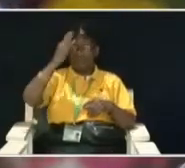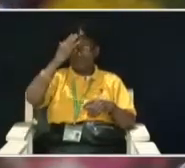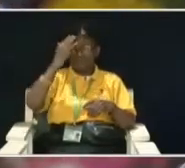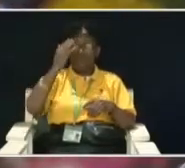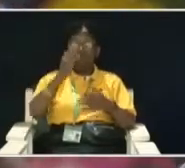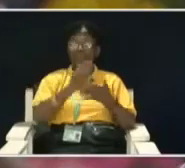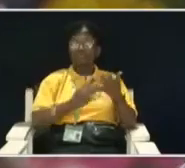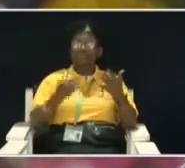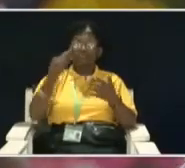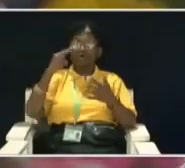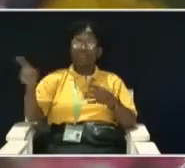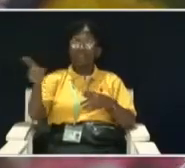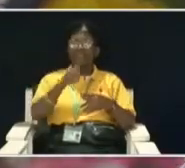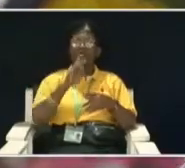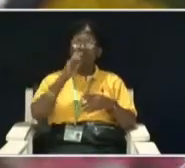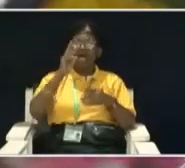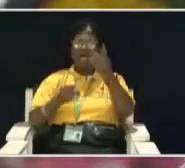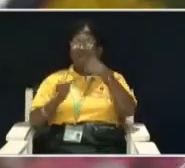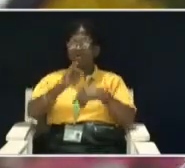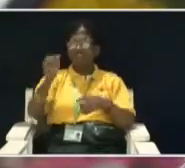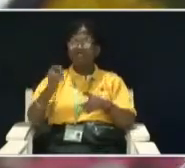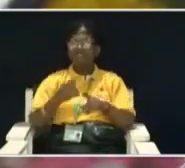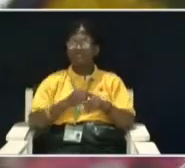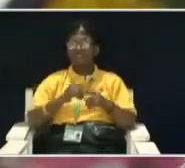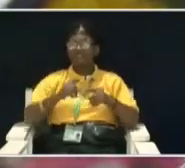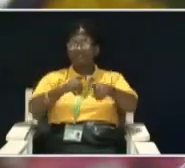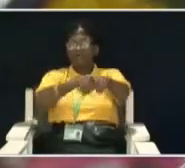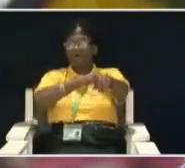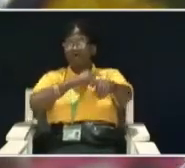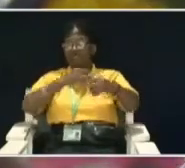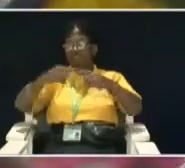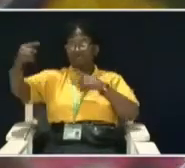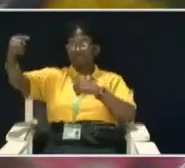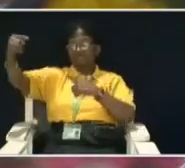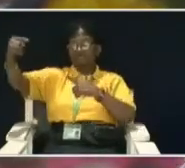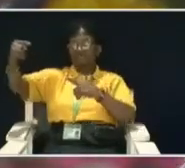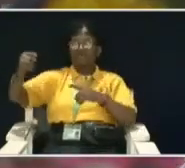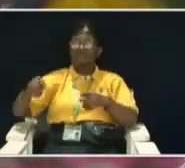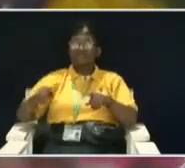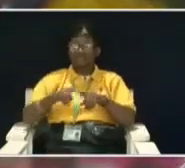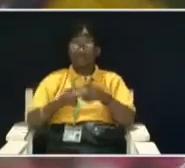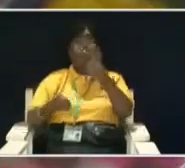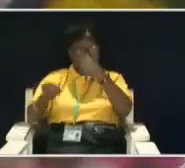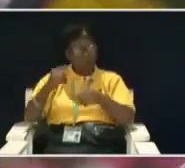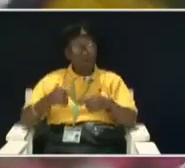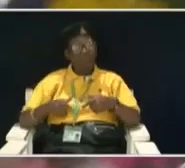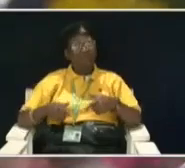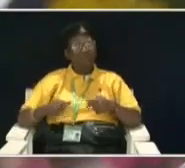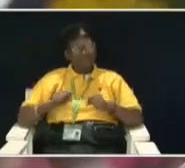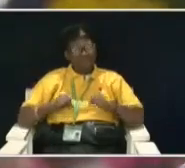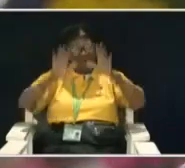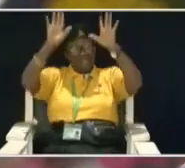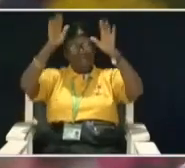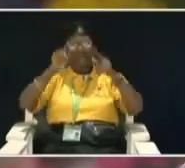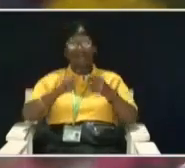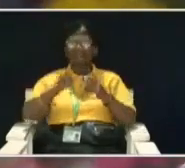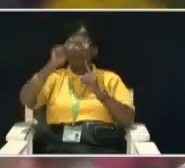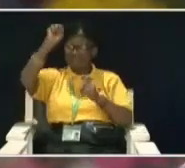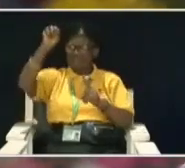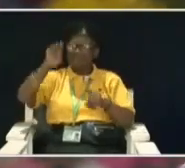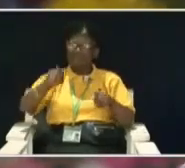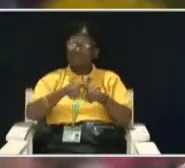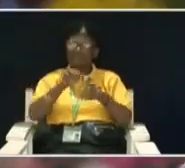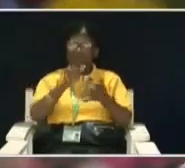come. Come and surrender your life to Jesus. Let His blood wash away your sins so that your prayers will no longer